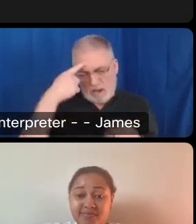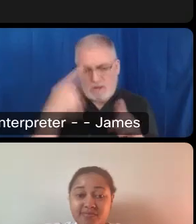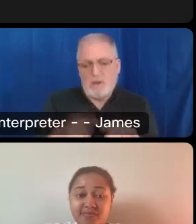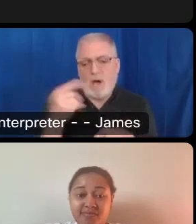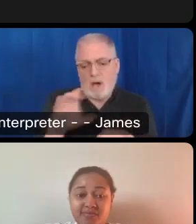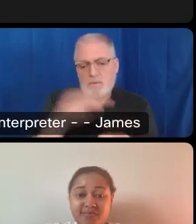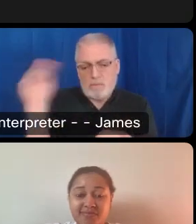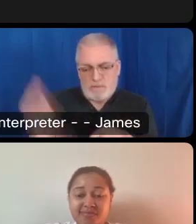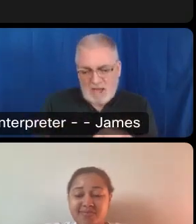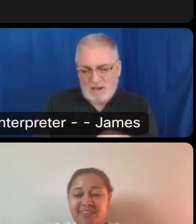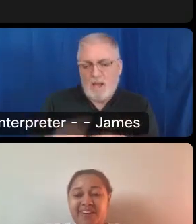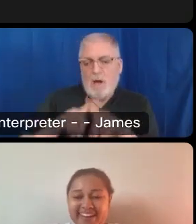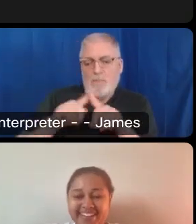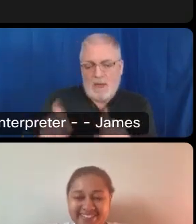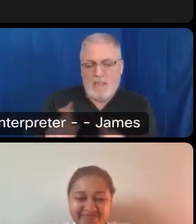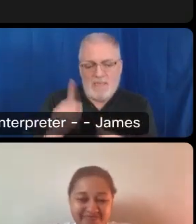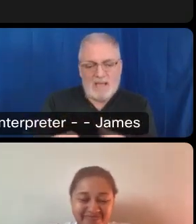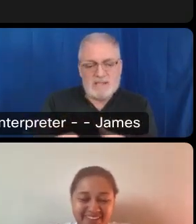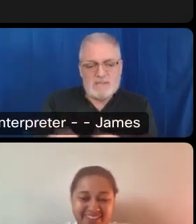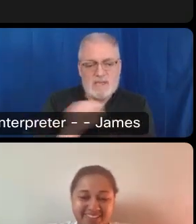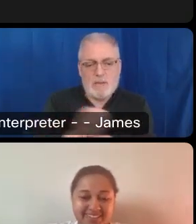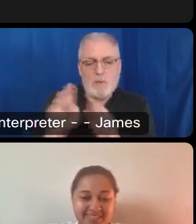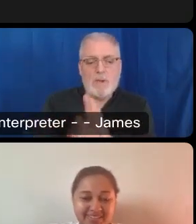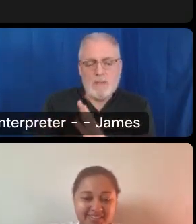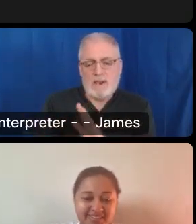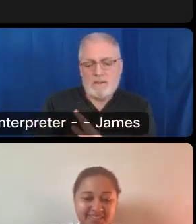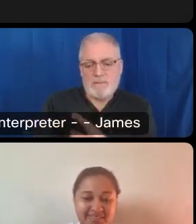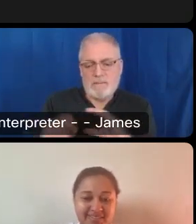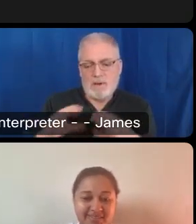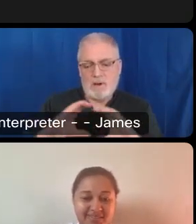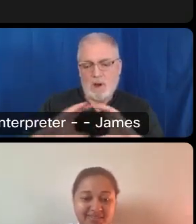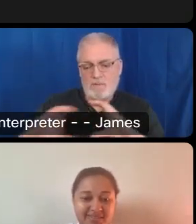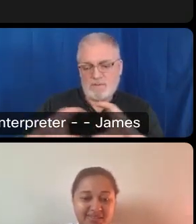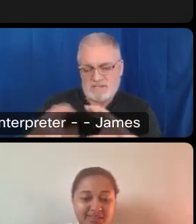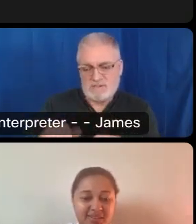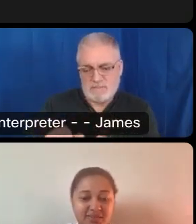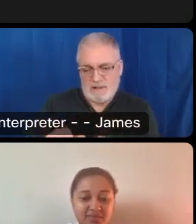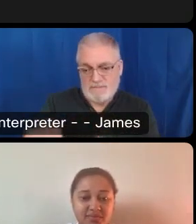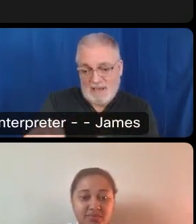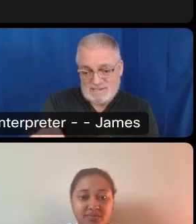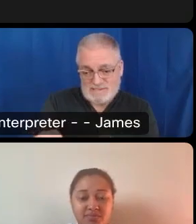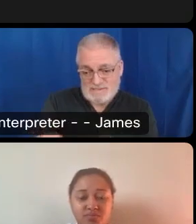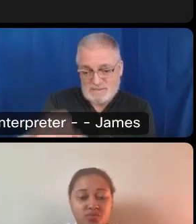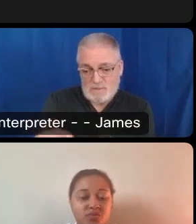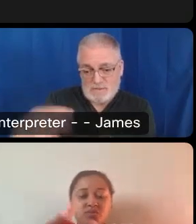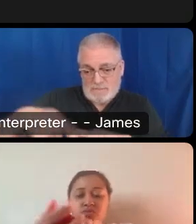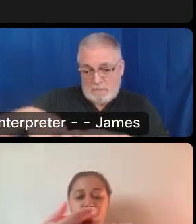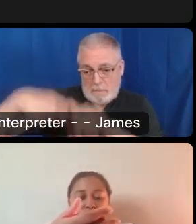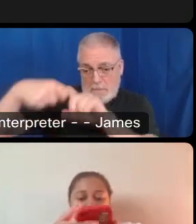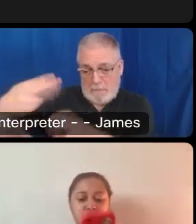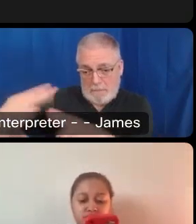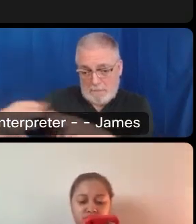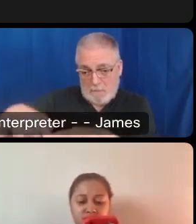3 slides away from that one, so we'll get there. Yeah. Okay. No, appreciate that. So why don't we